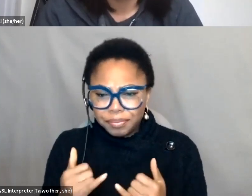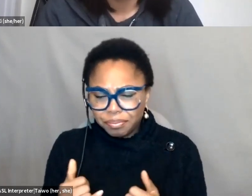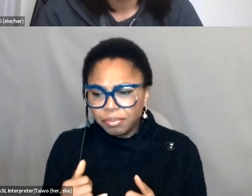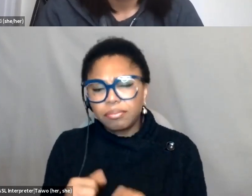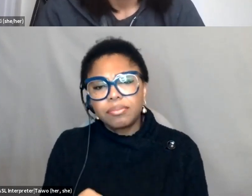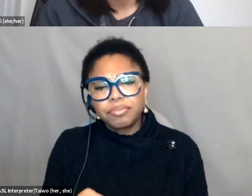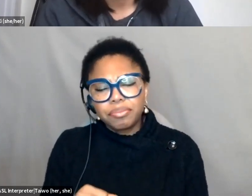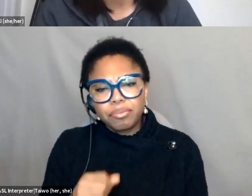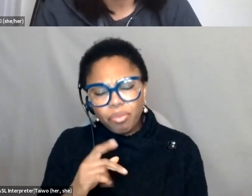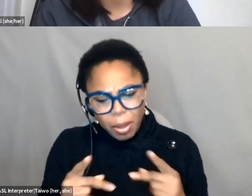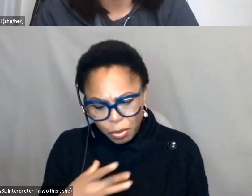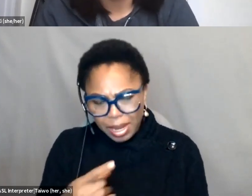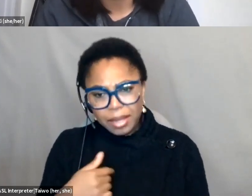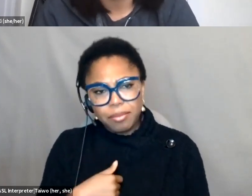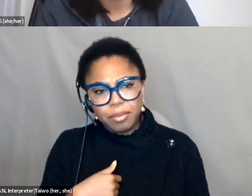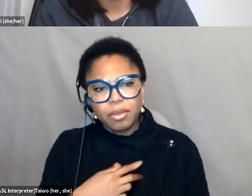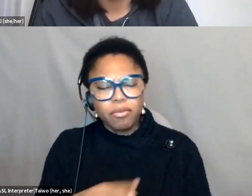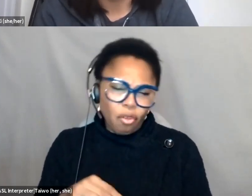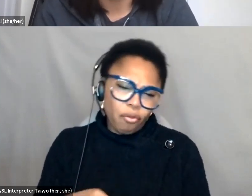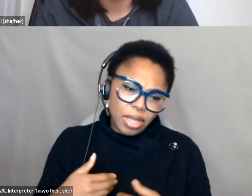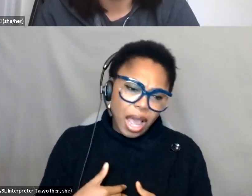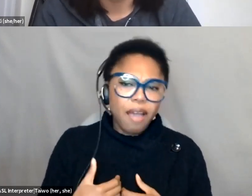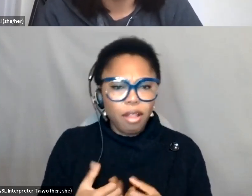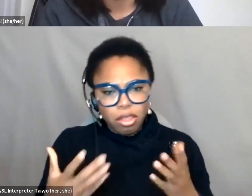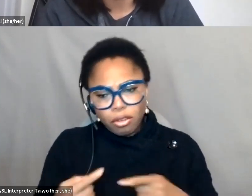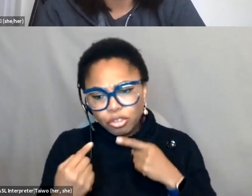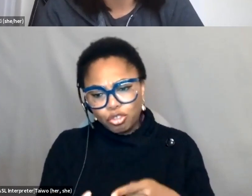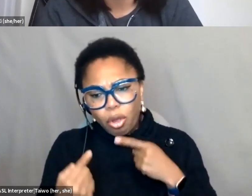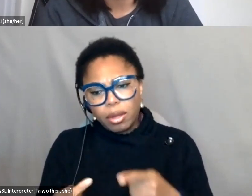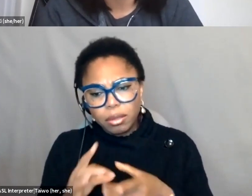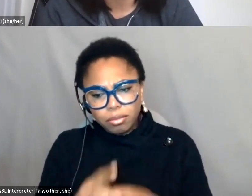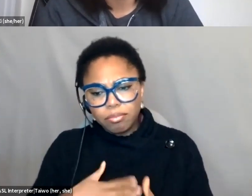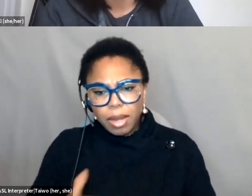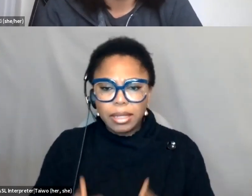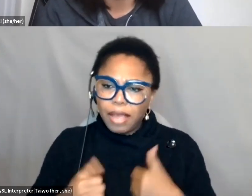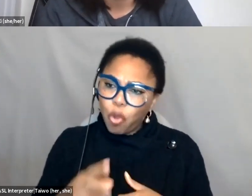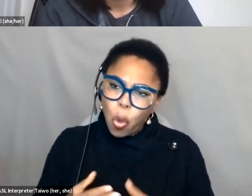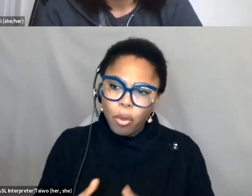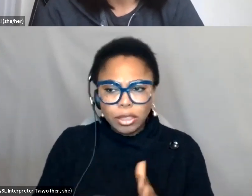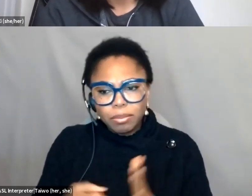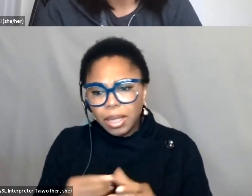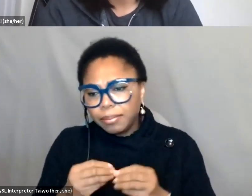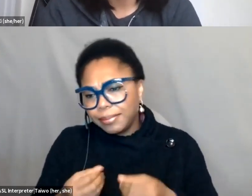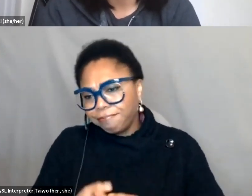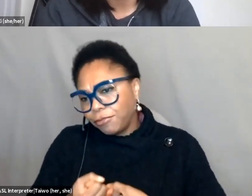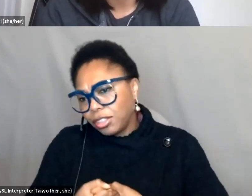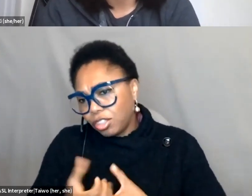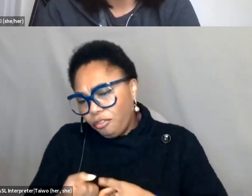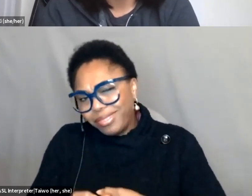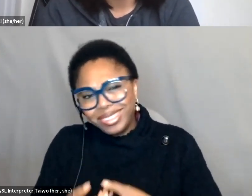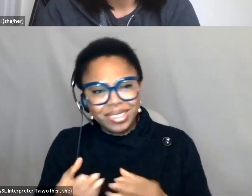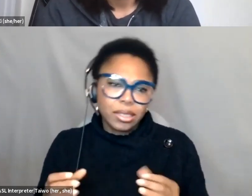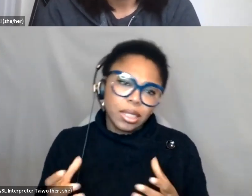me. Of course, I have lots of struggles in my life or lack of confidence sometimes, but in the deep side